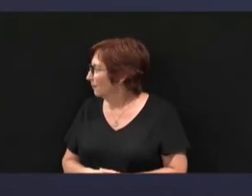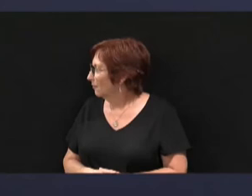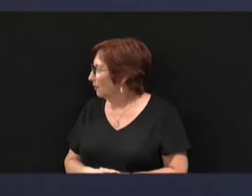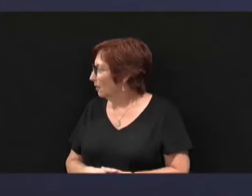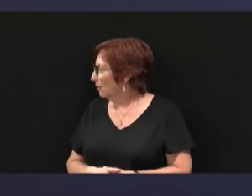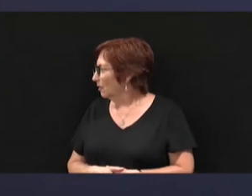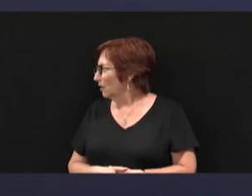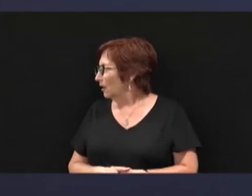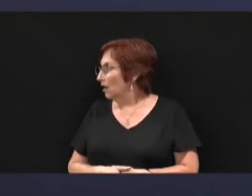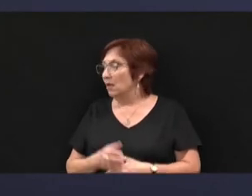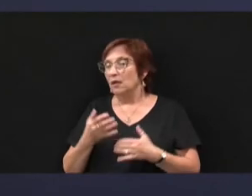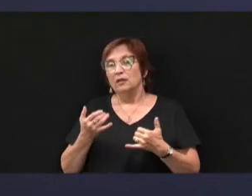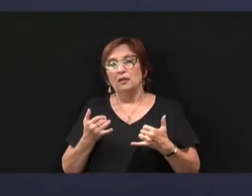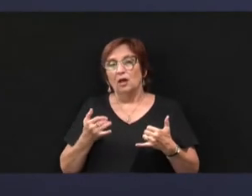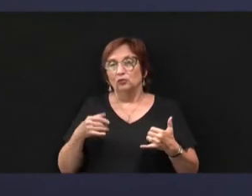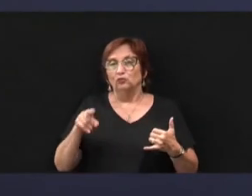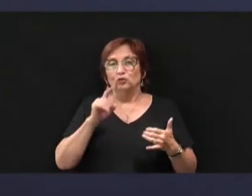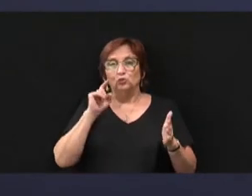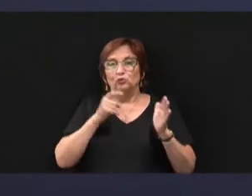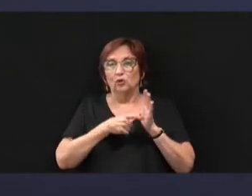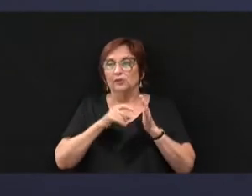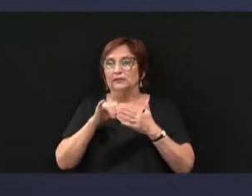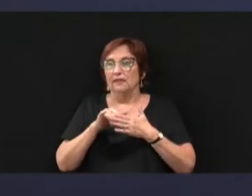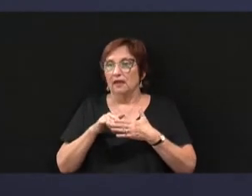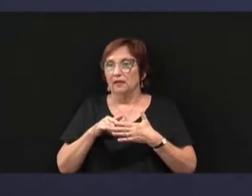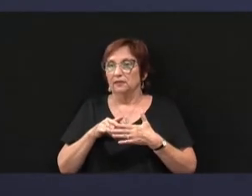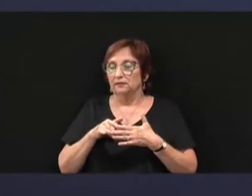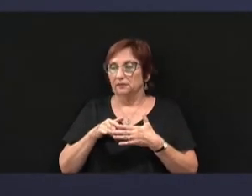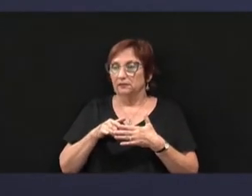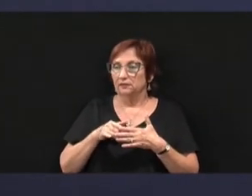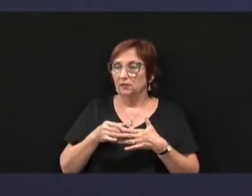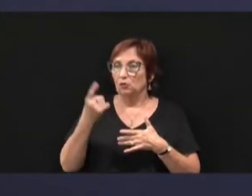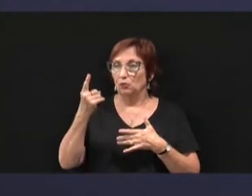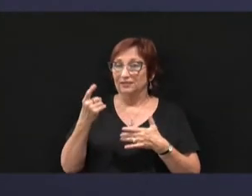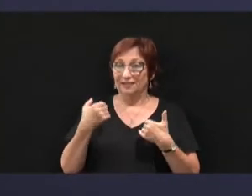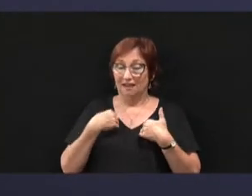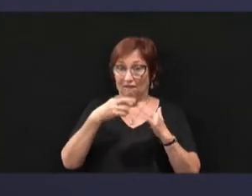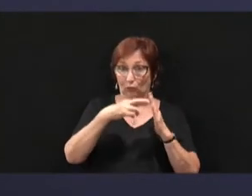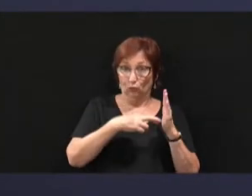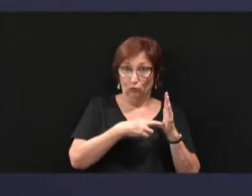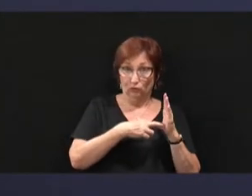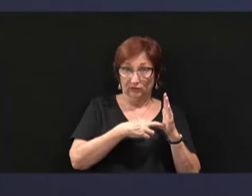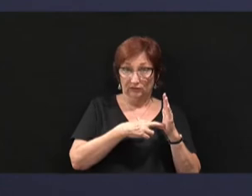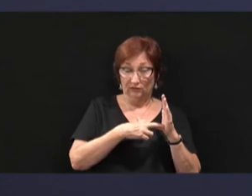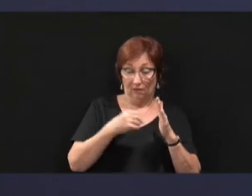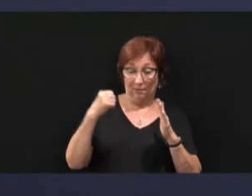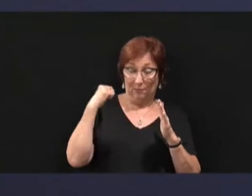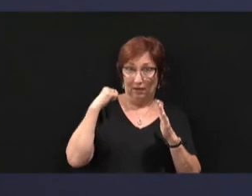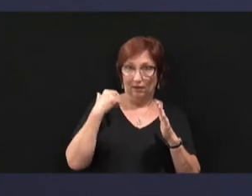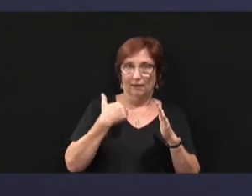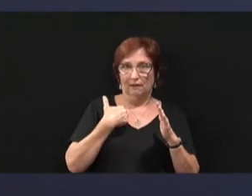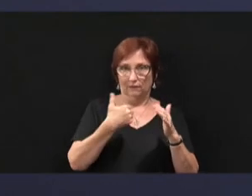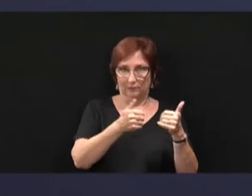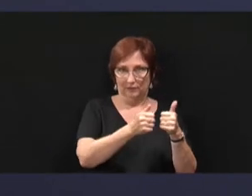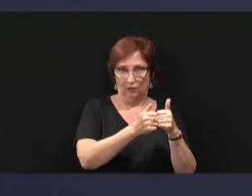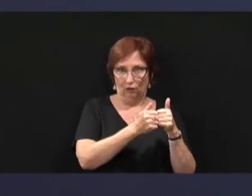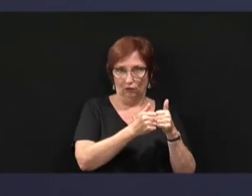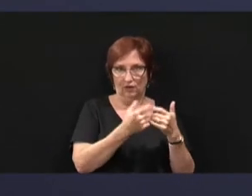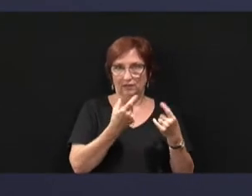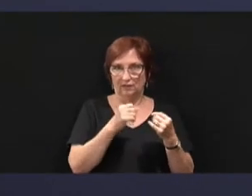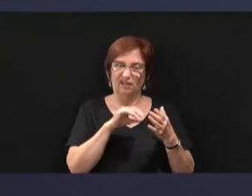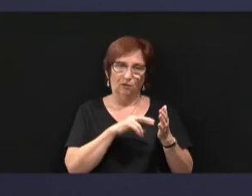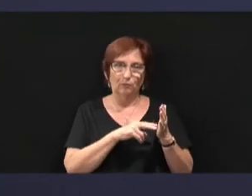Now, you notice that I put these ones with rules together. I did that purposefully